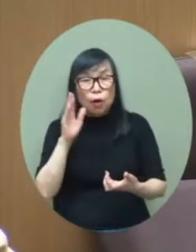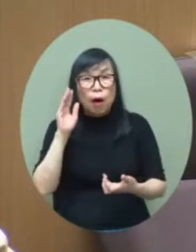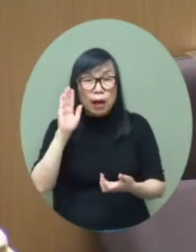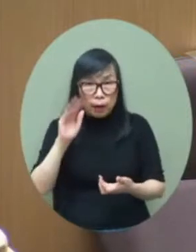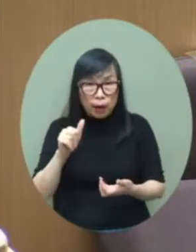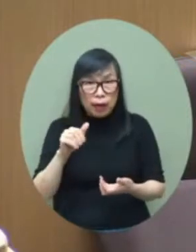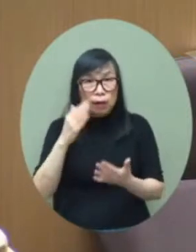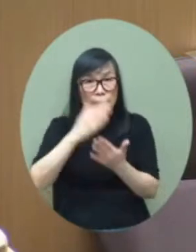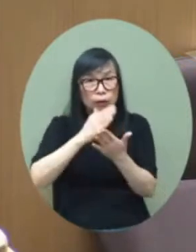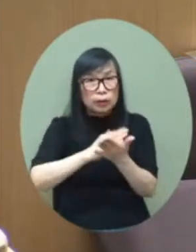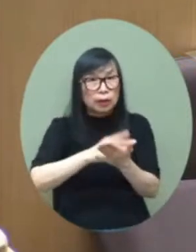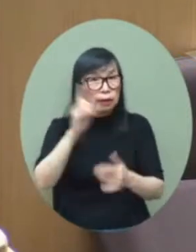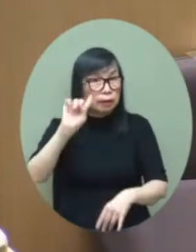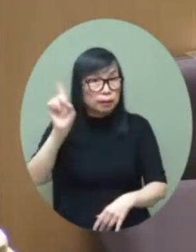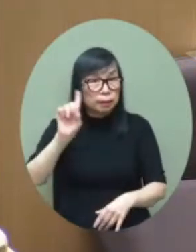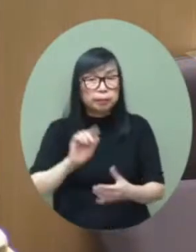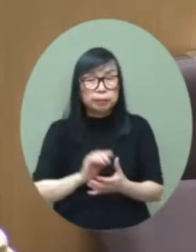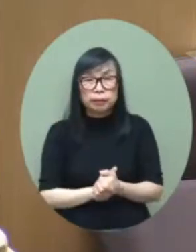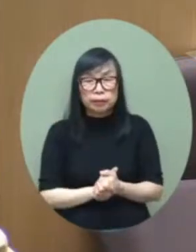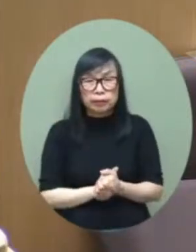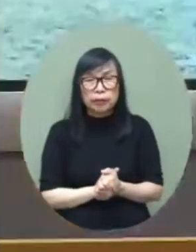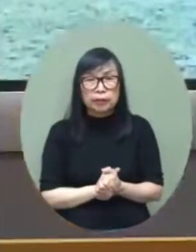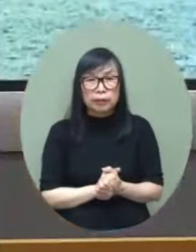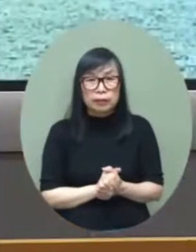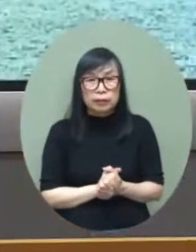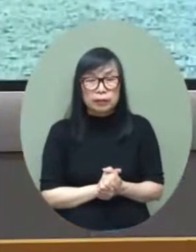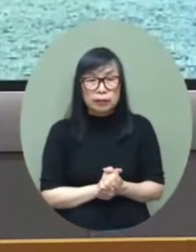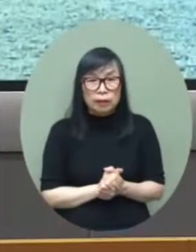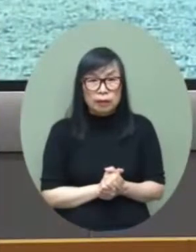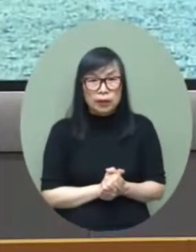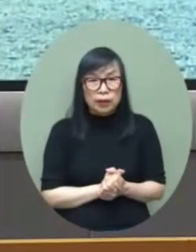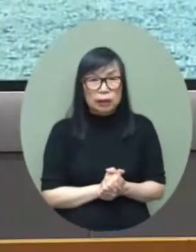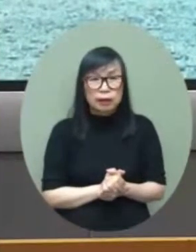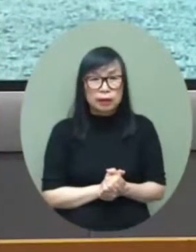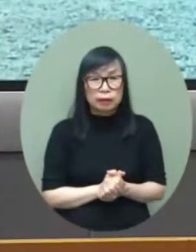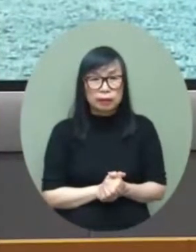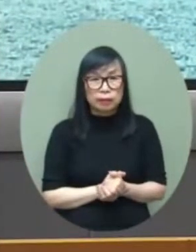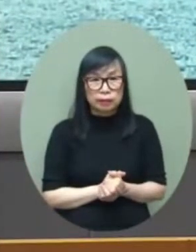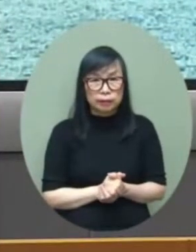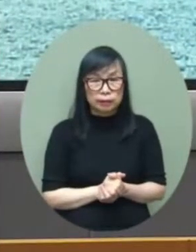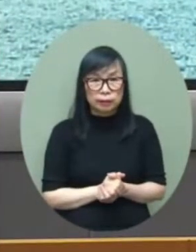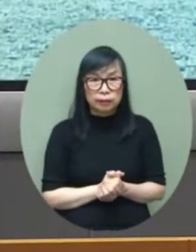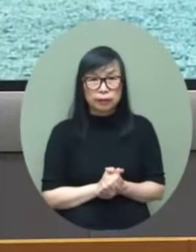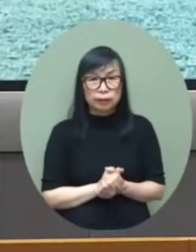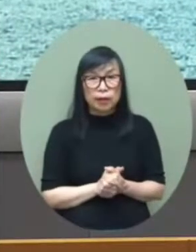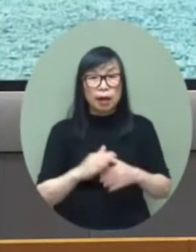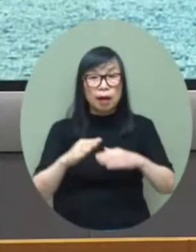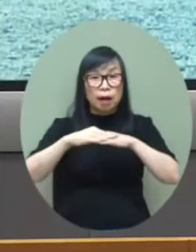departing passengers who test positive at the boundary control points to serve home quarantine as well?